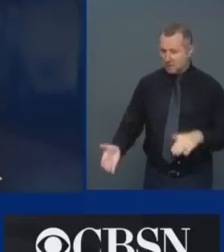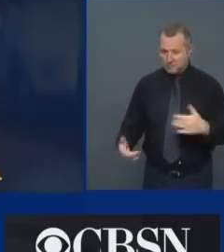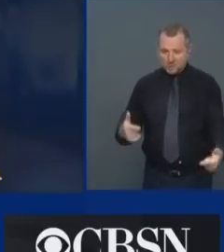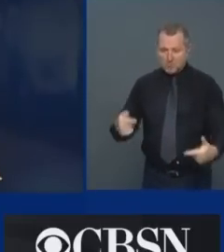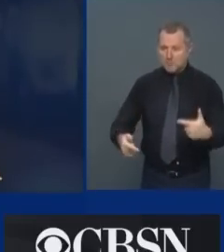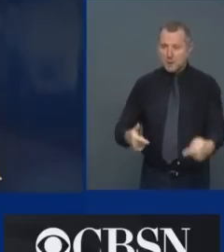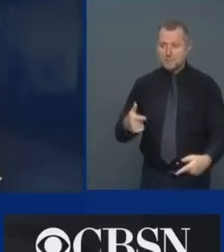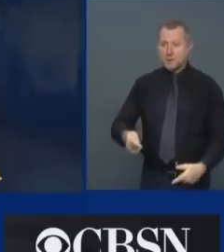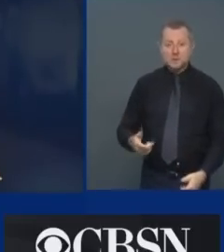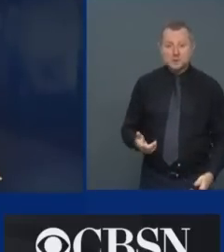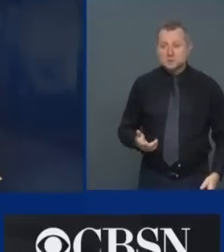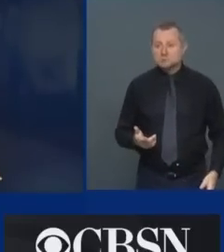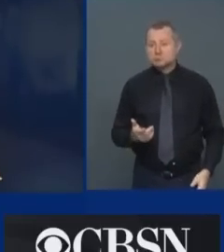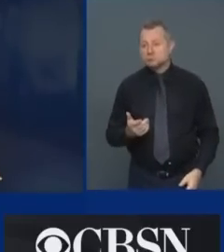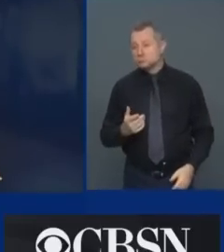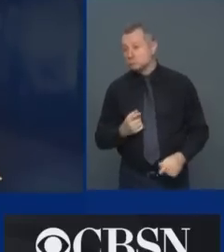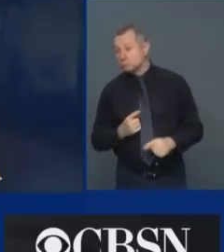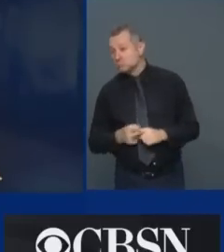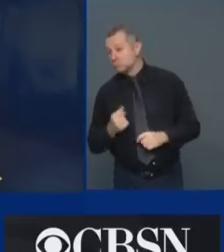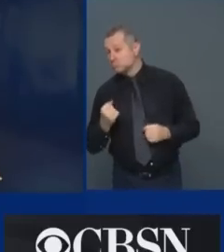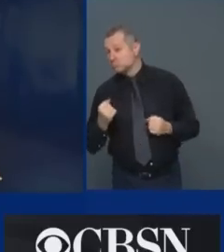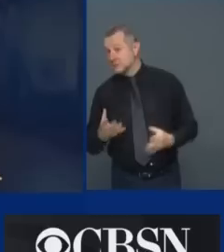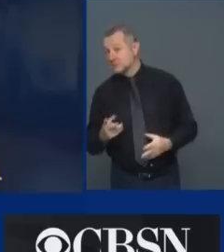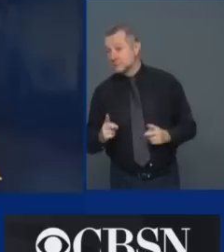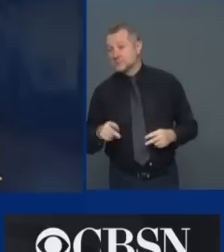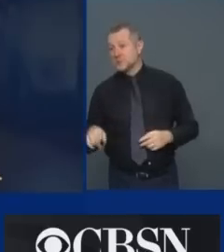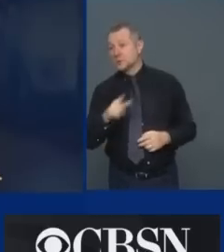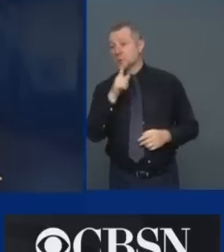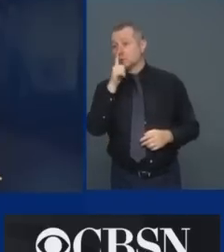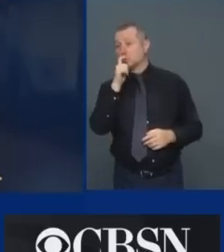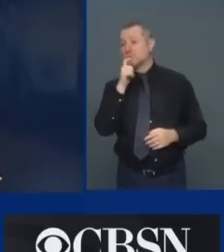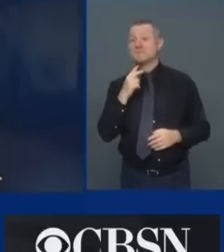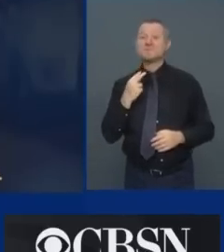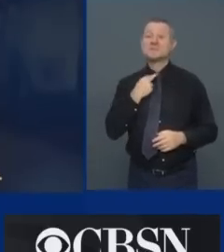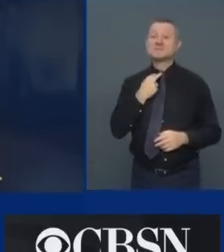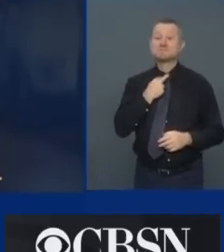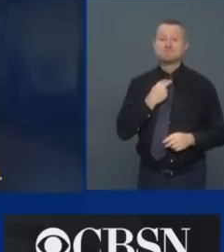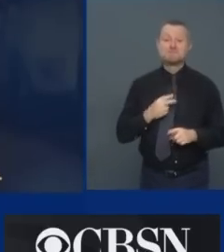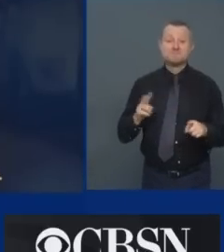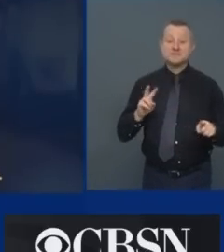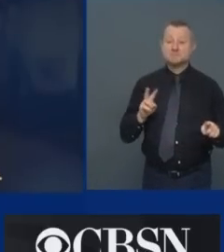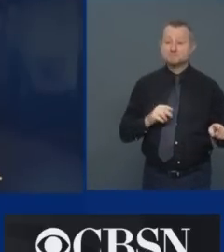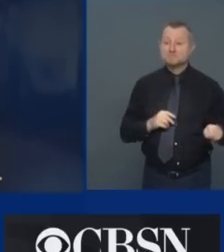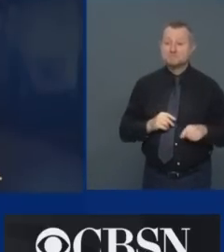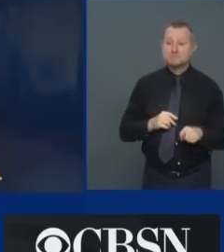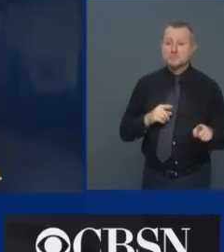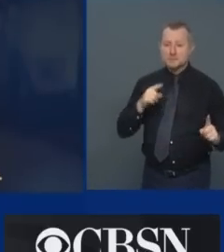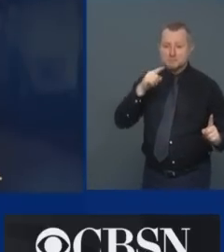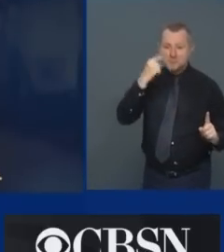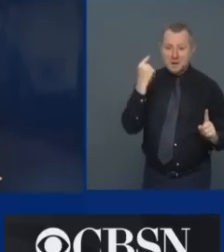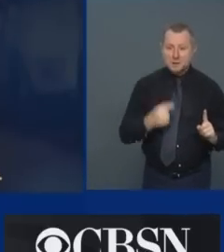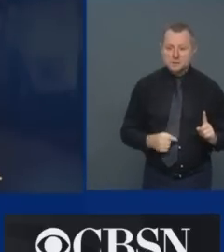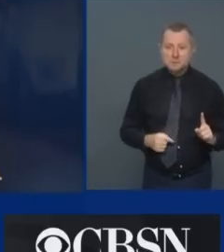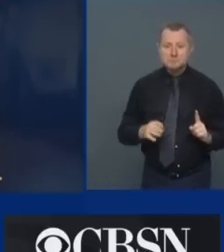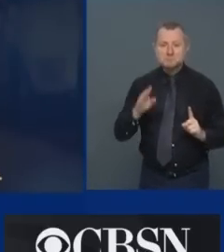And the overwhelming majority of those victims are black and brown.